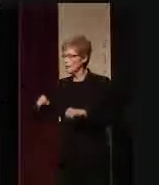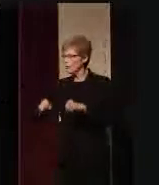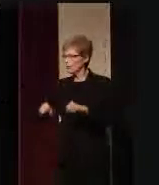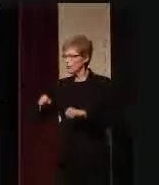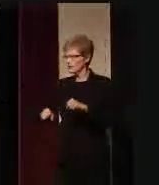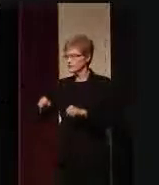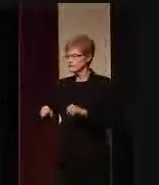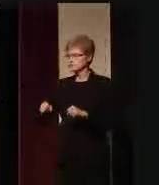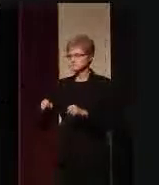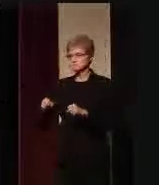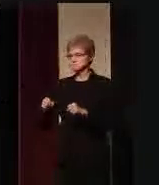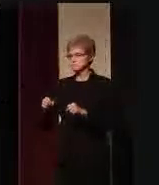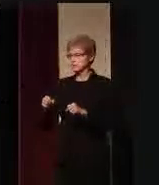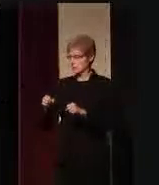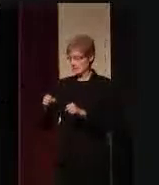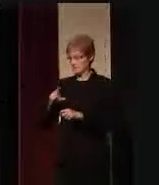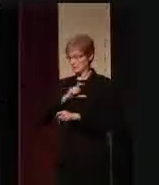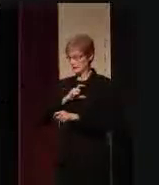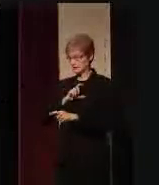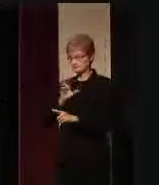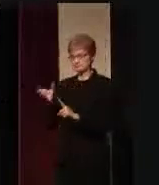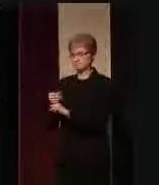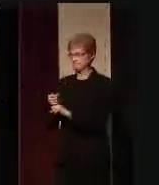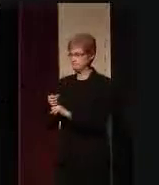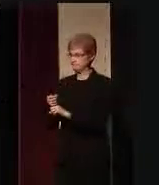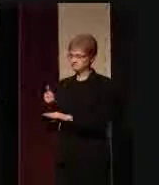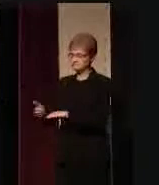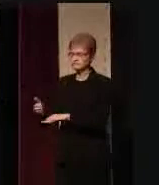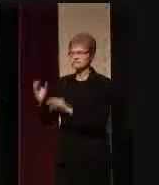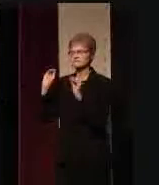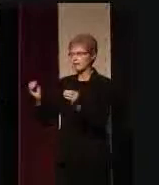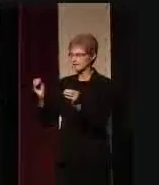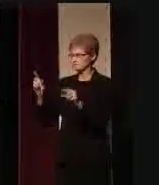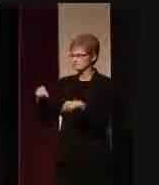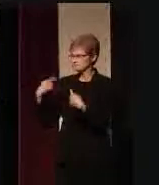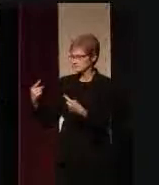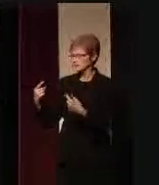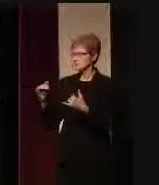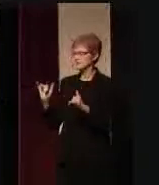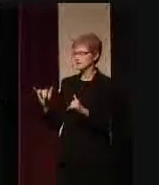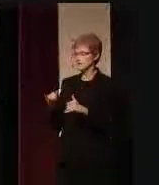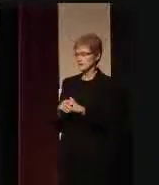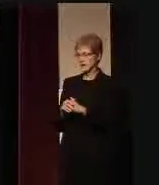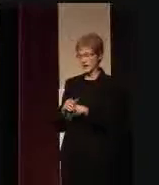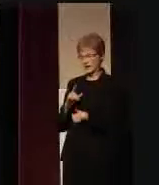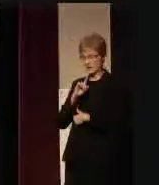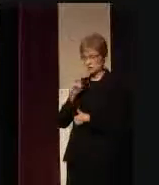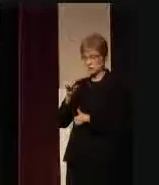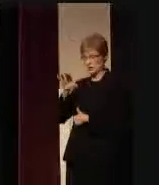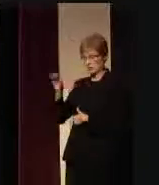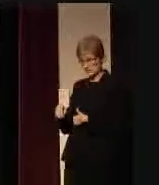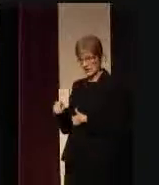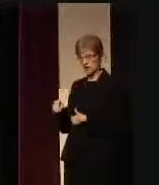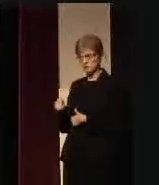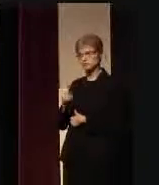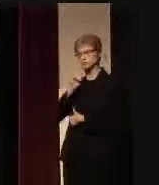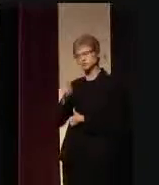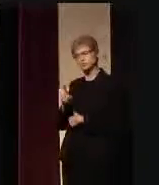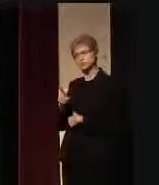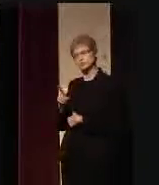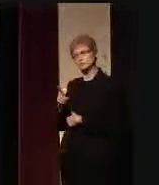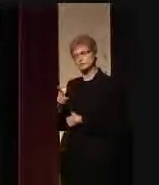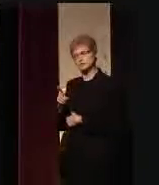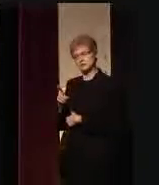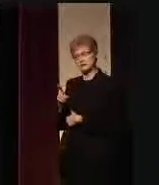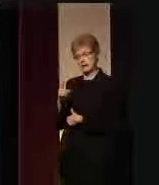no indictment. Now, I can't be sure. Am I sure to a 100% certainty of what I'm saying tonight? No, I'm not in that jury